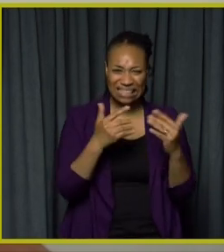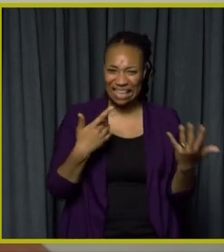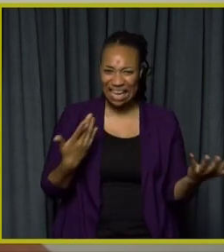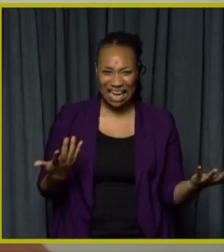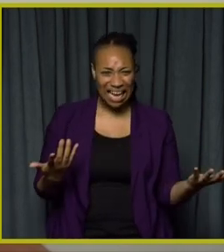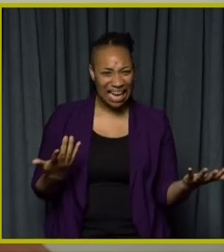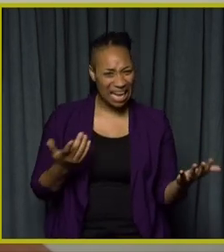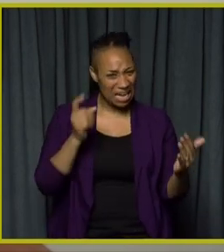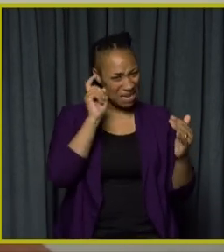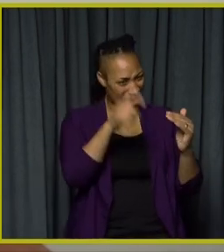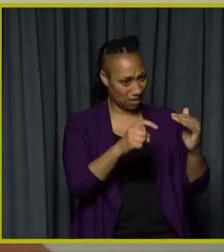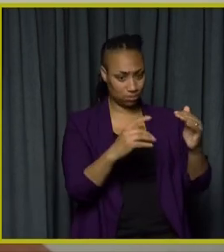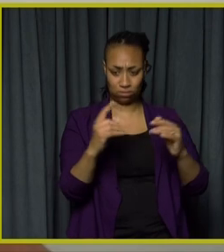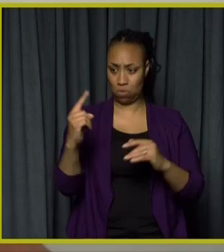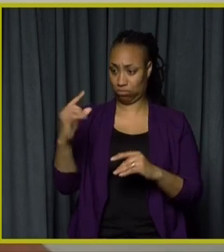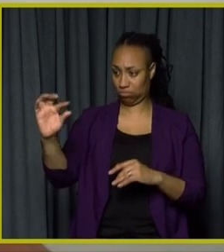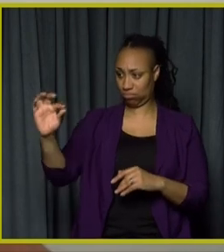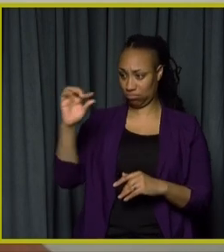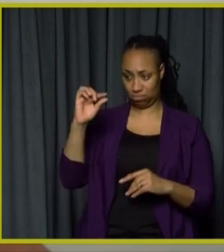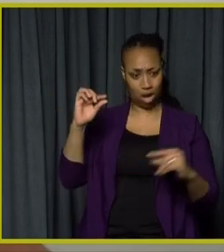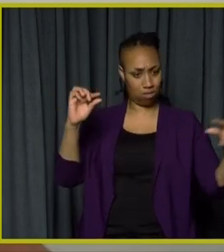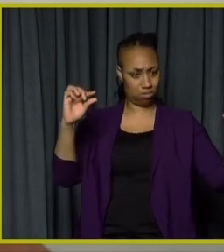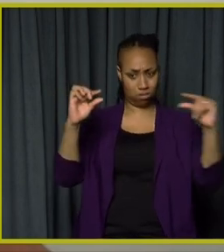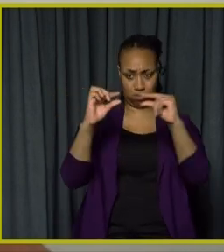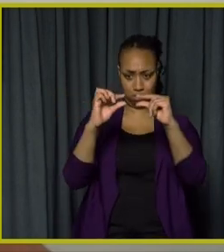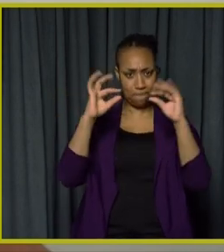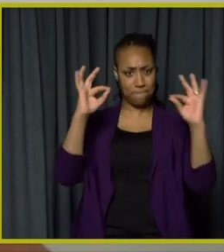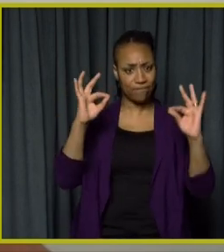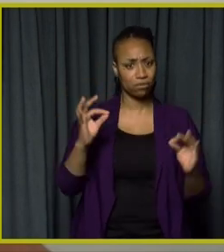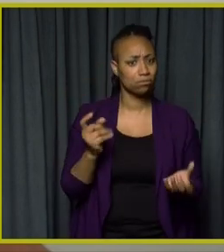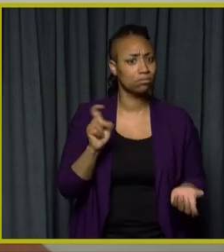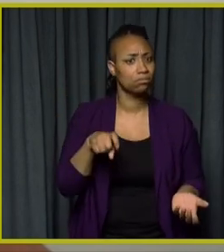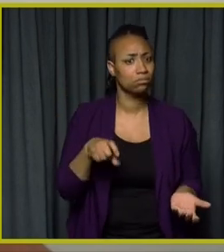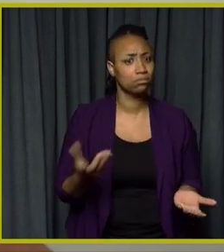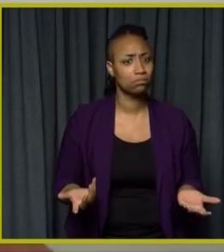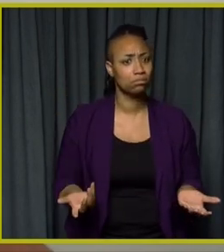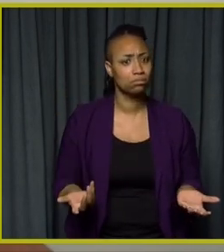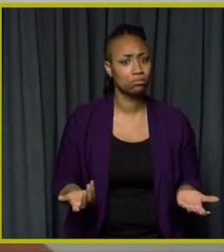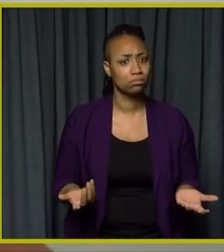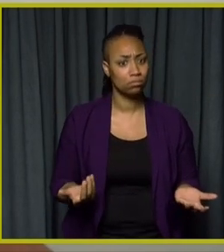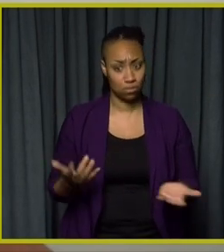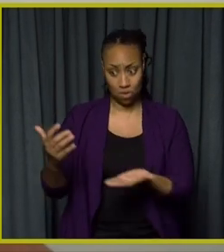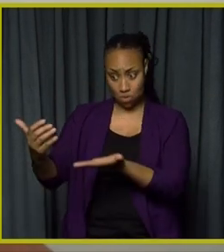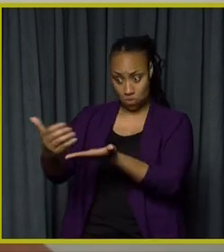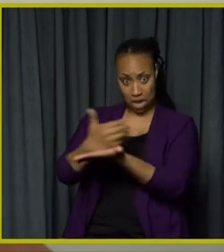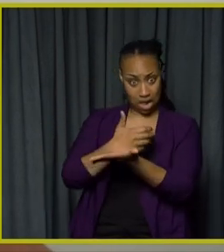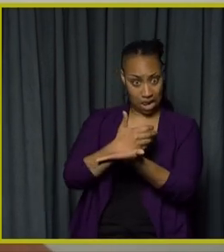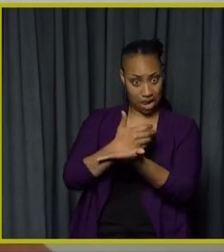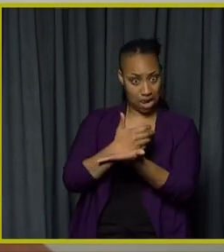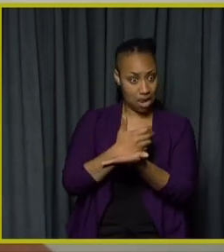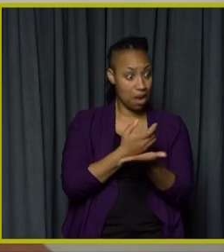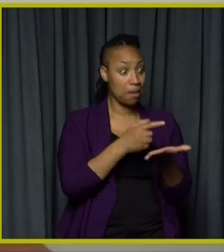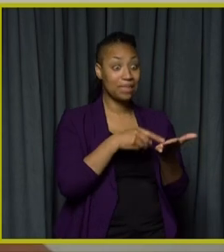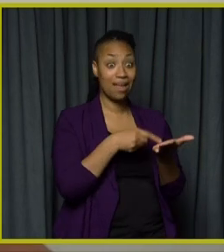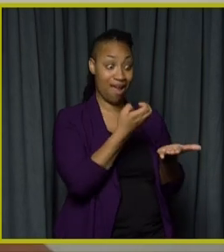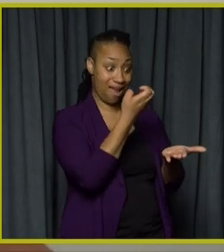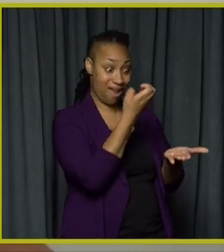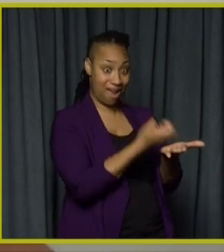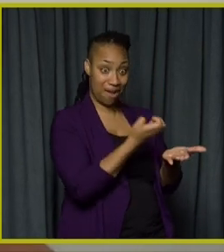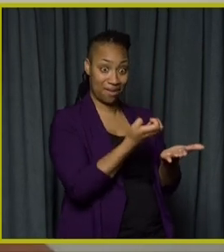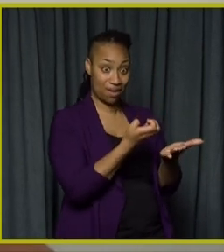fair wage, you allow the people to end economic anxiety. They don't have to live in economic